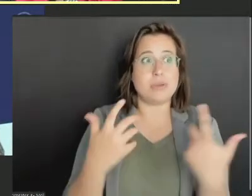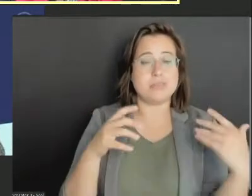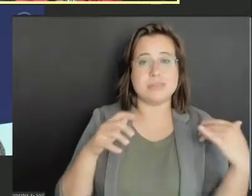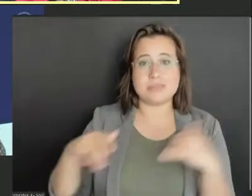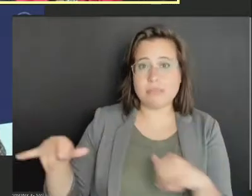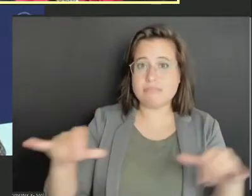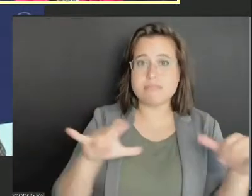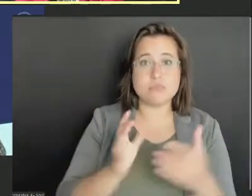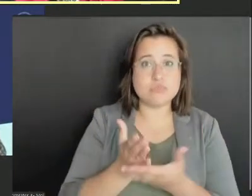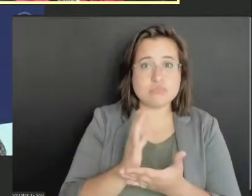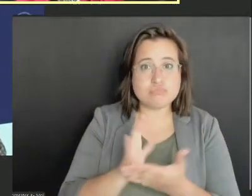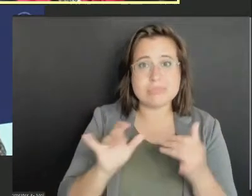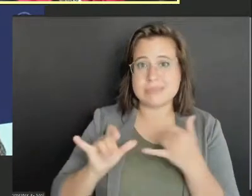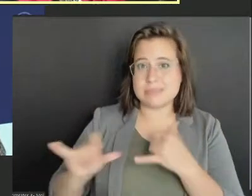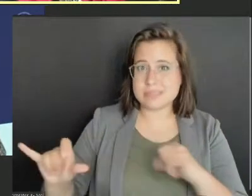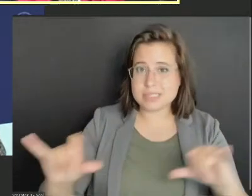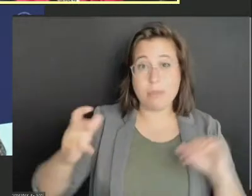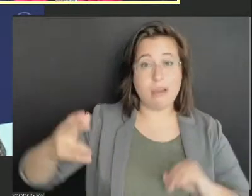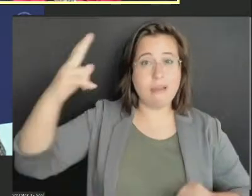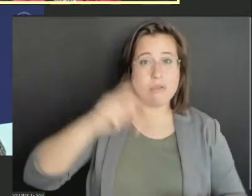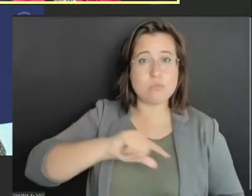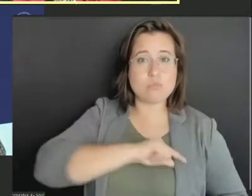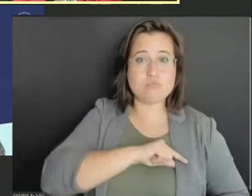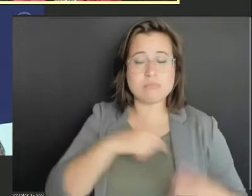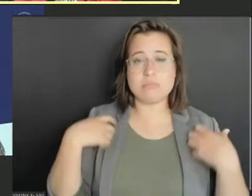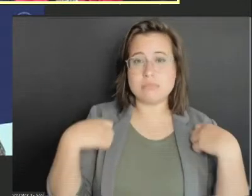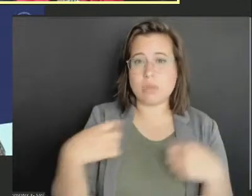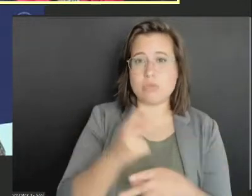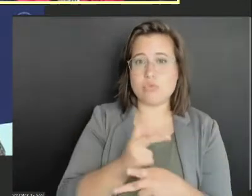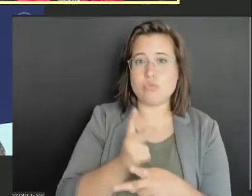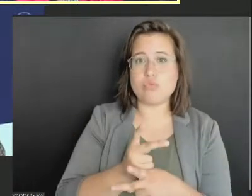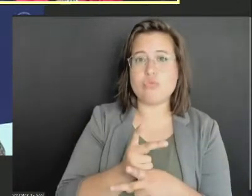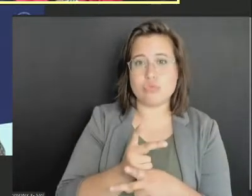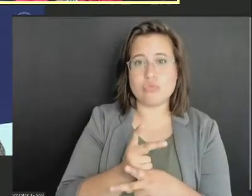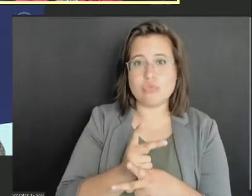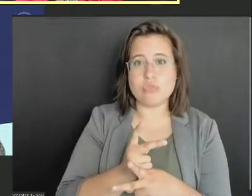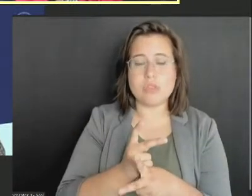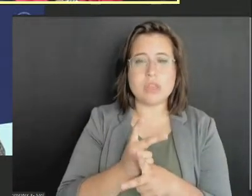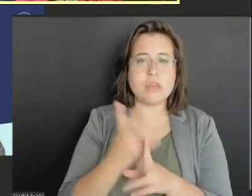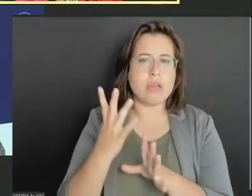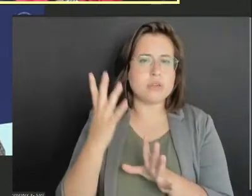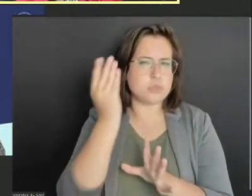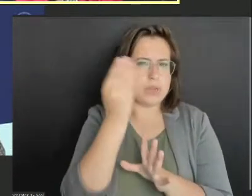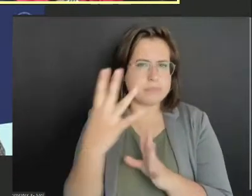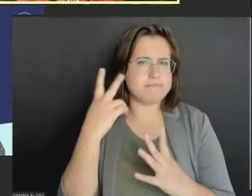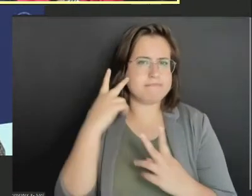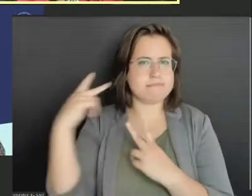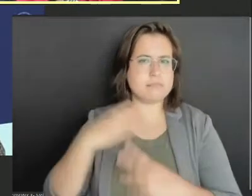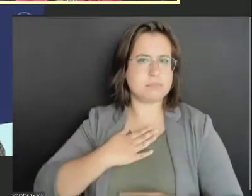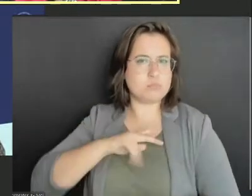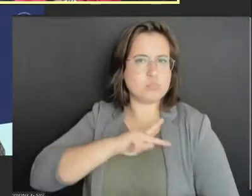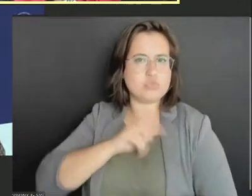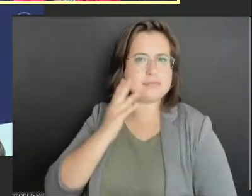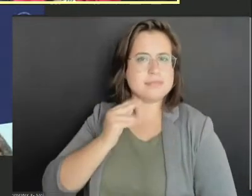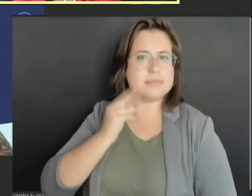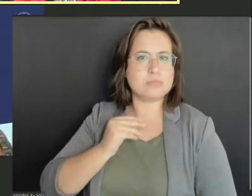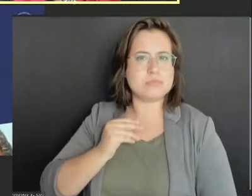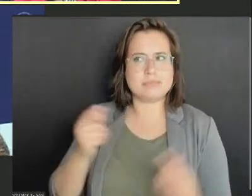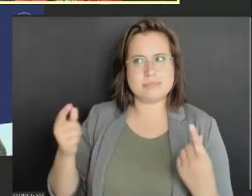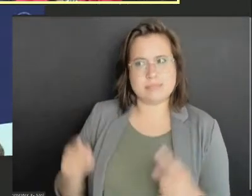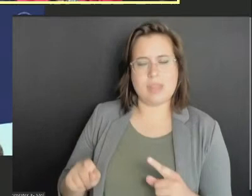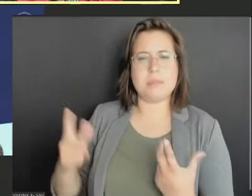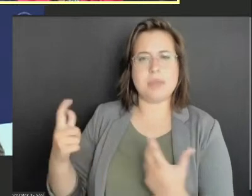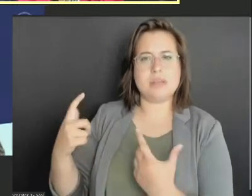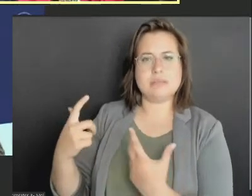care. And I'd like to call upon an experience that I had a few years ago when I was called down to a little town